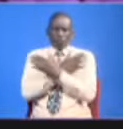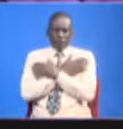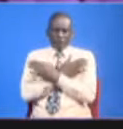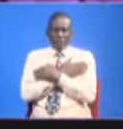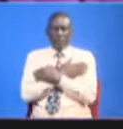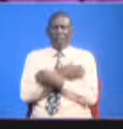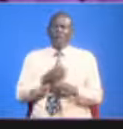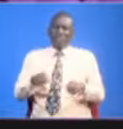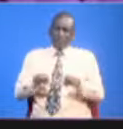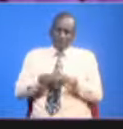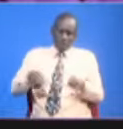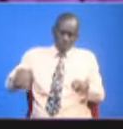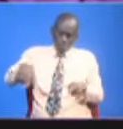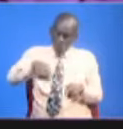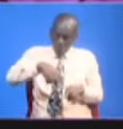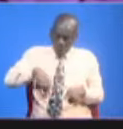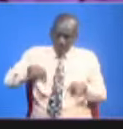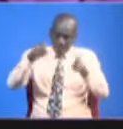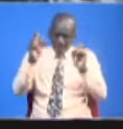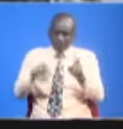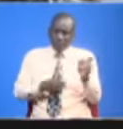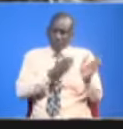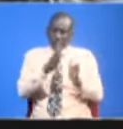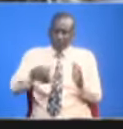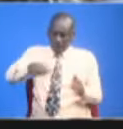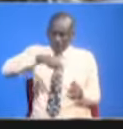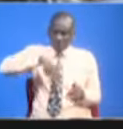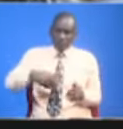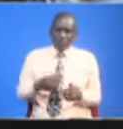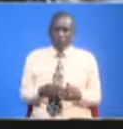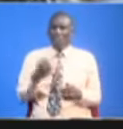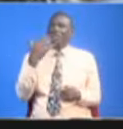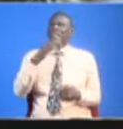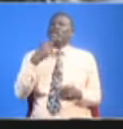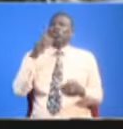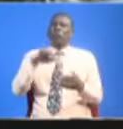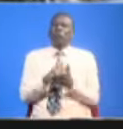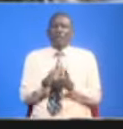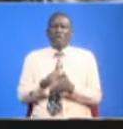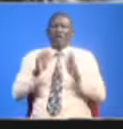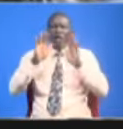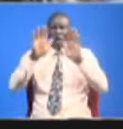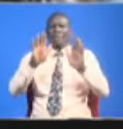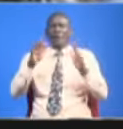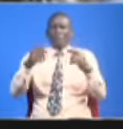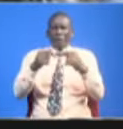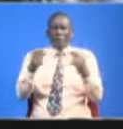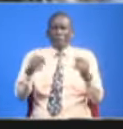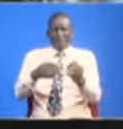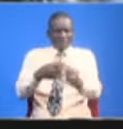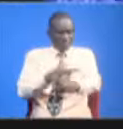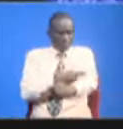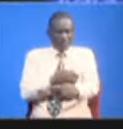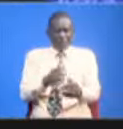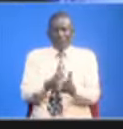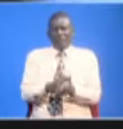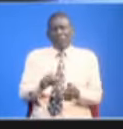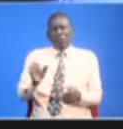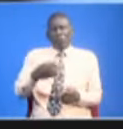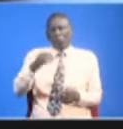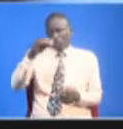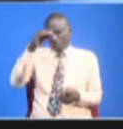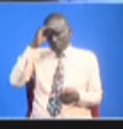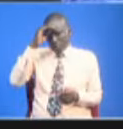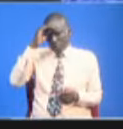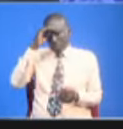hata sisi lazima tujipange. Kana na yate ando ito. Rigathi says that the spirited campaign against drugs and substance abuse in central Kenya that